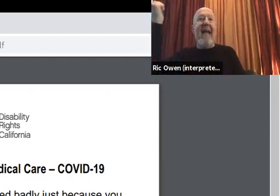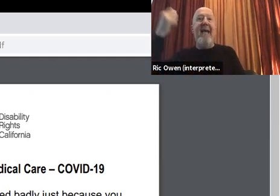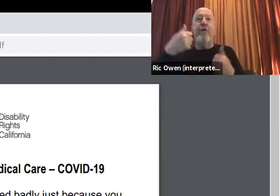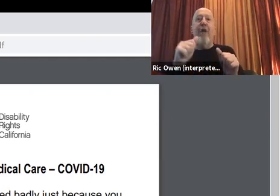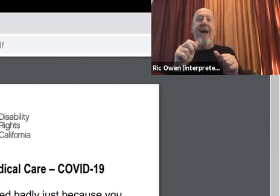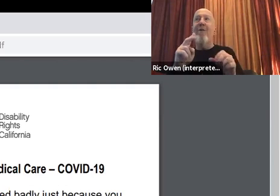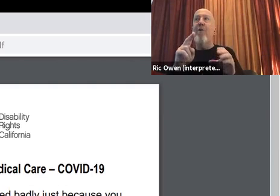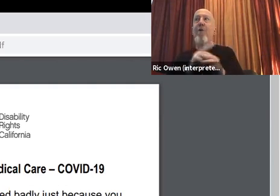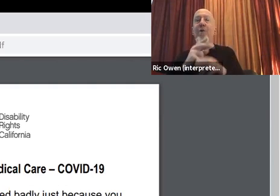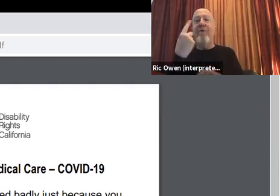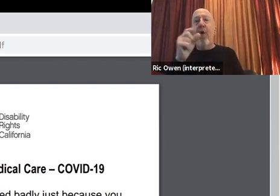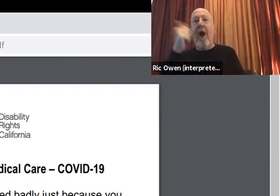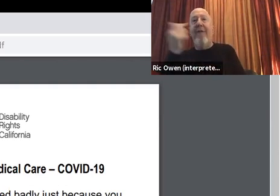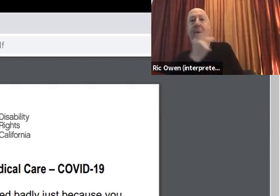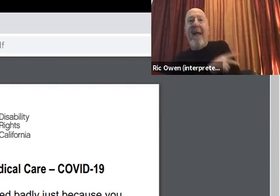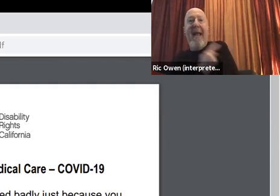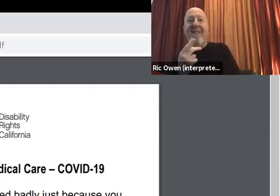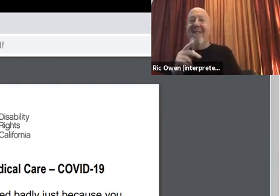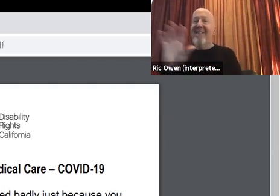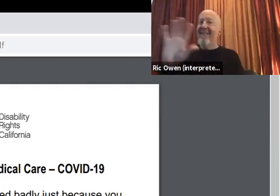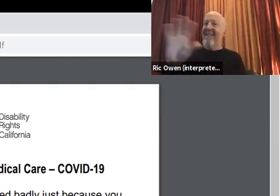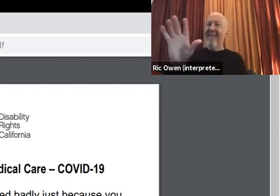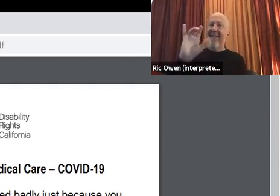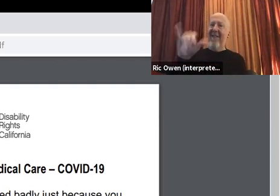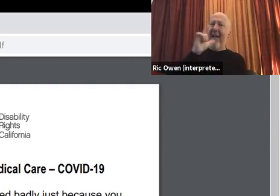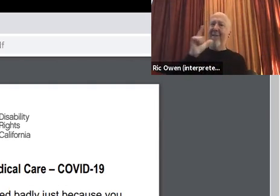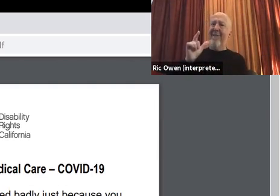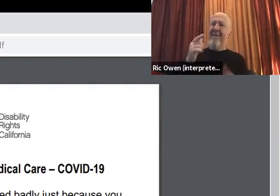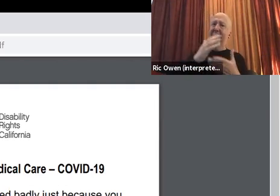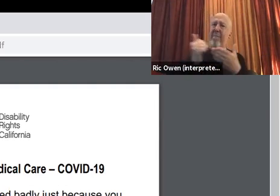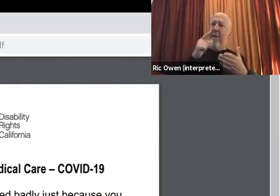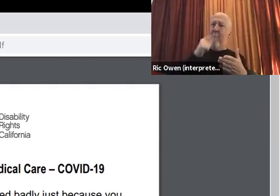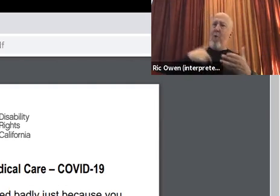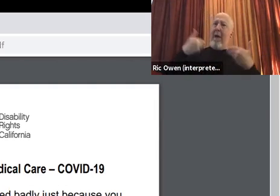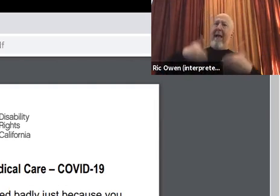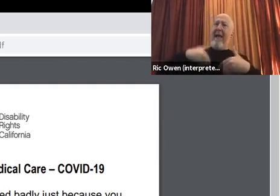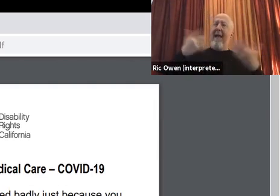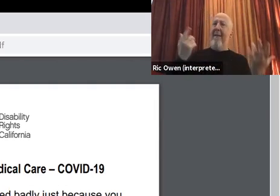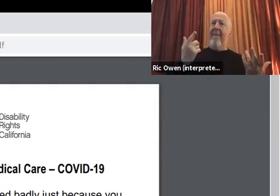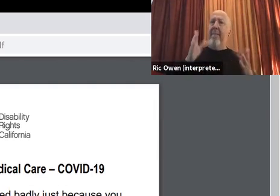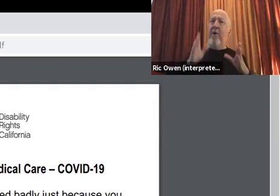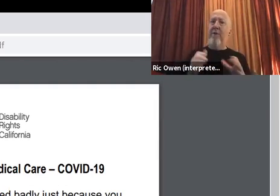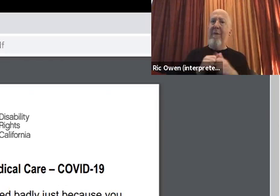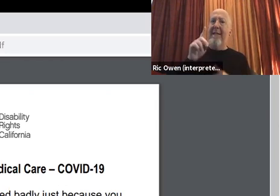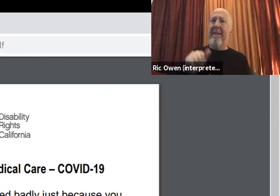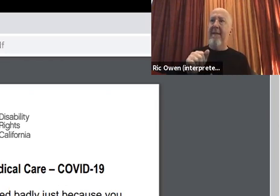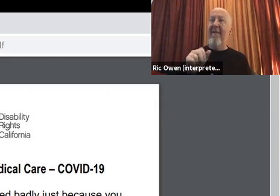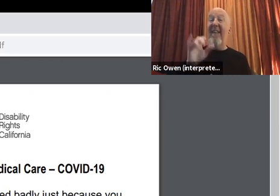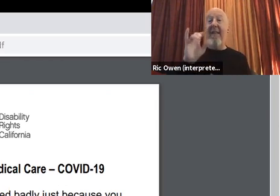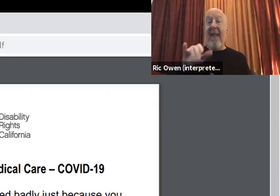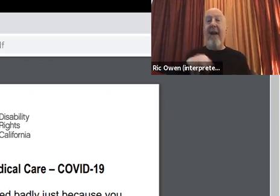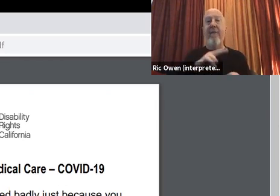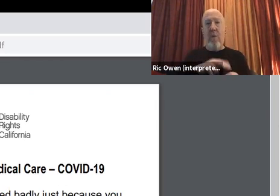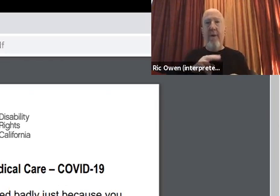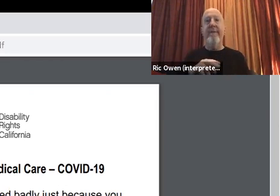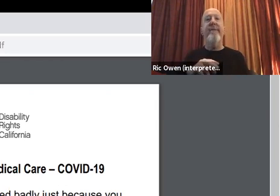away from you because that's part of you as a person with a disability. And that, of course, there's been a lot